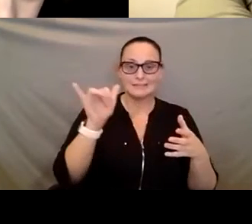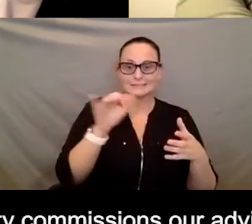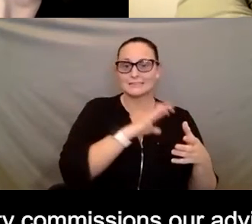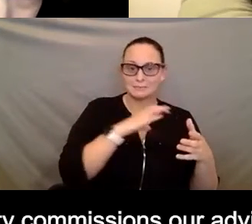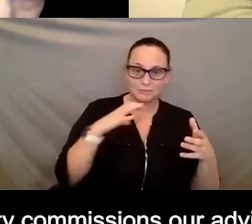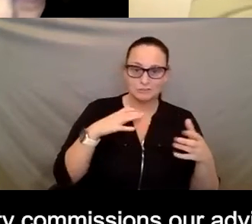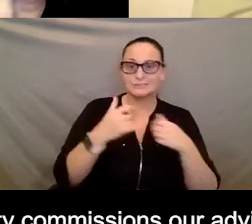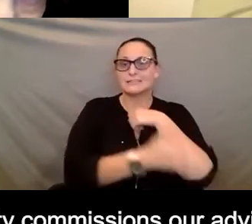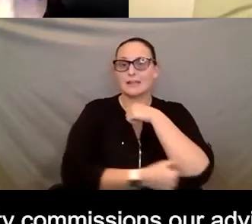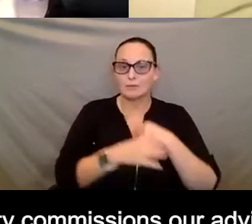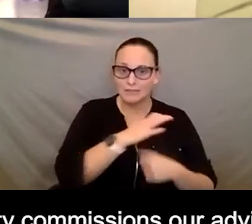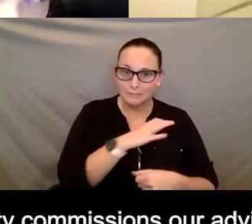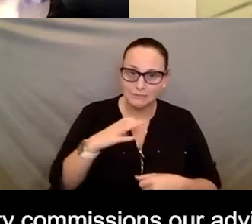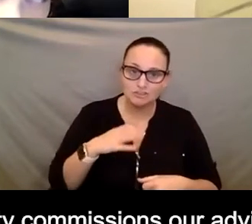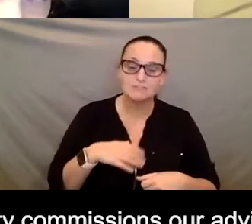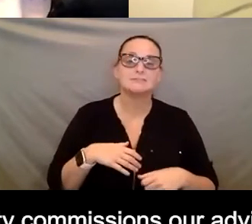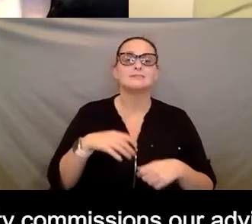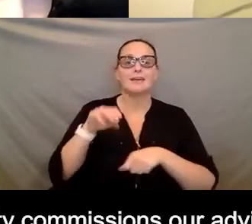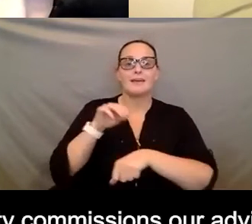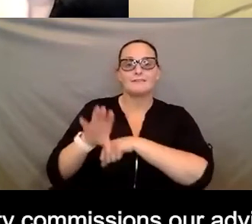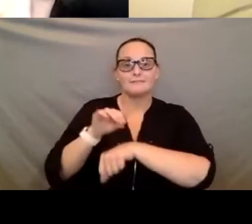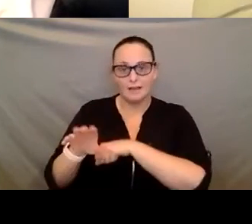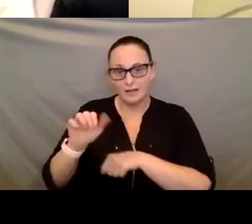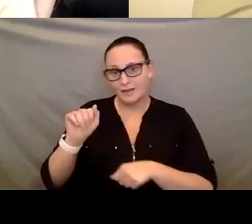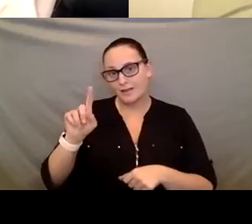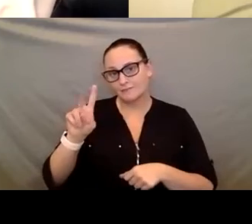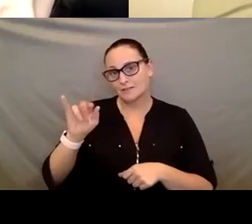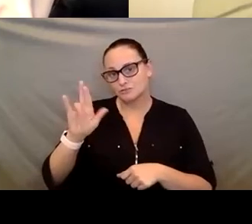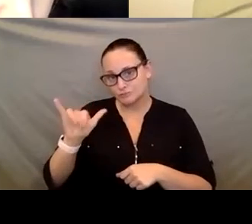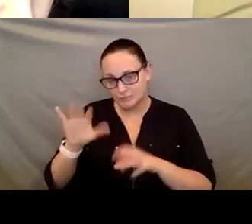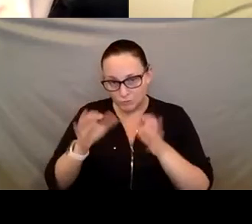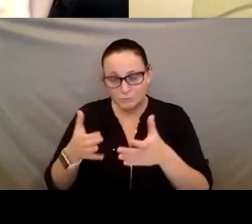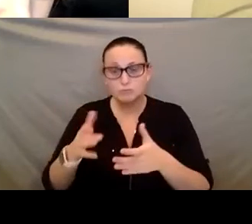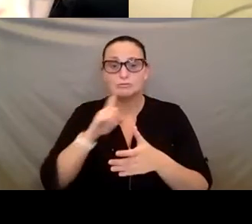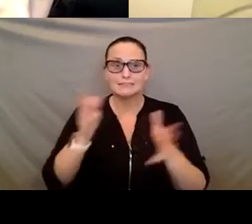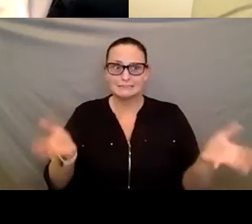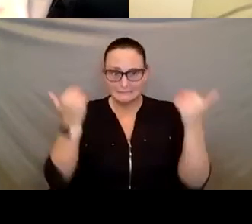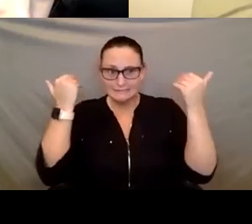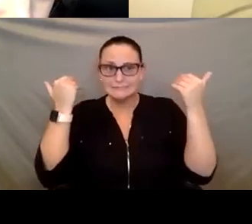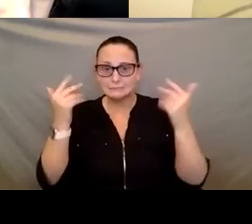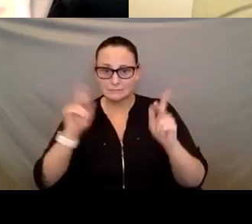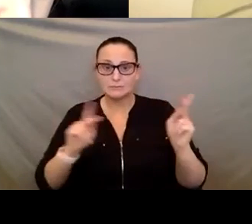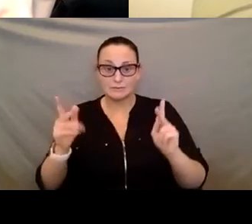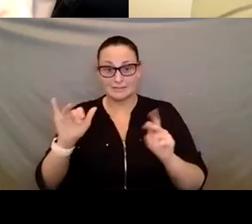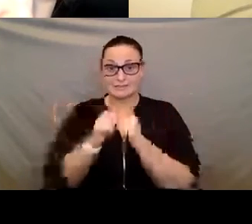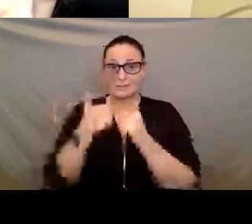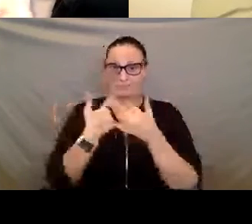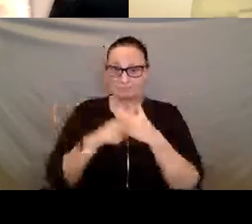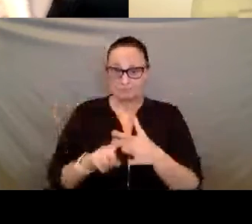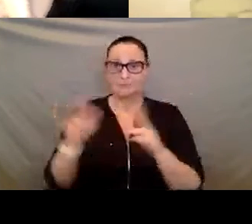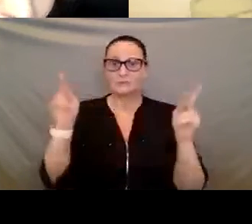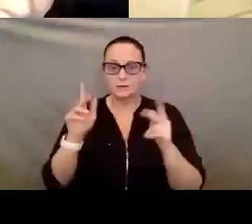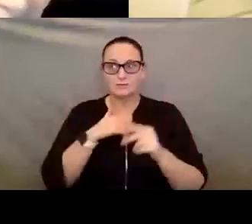commissions, our county commissions, our advisory groups, and elevating people into those groups. That's how I got started. I got asked